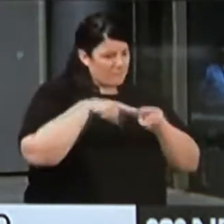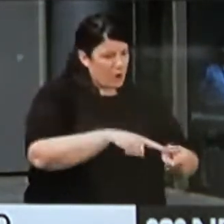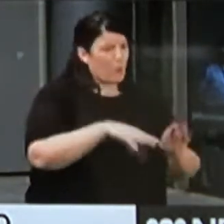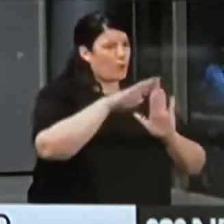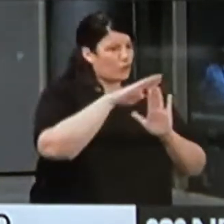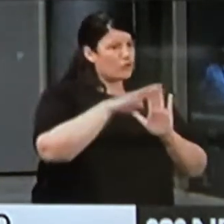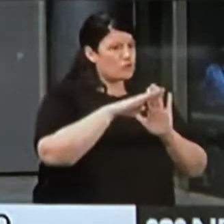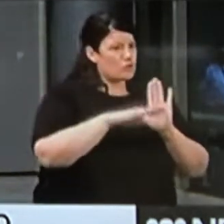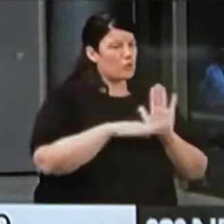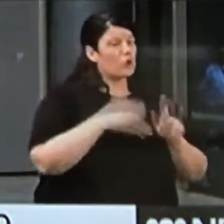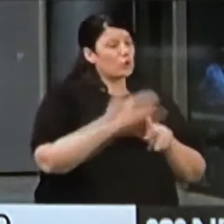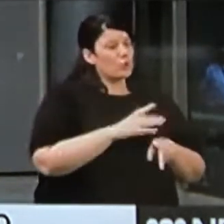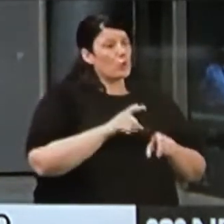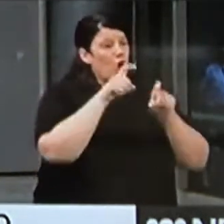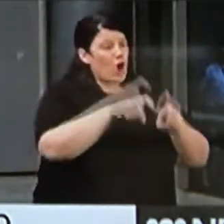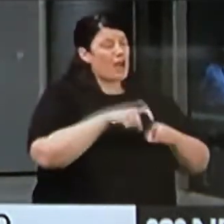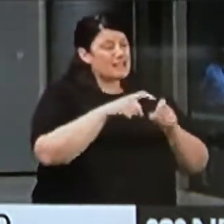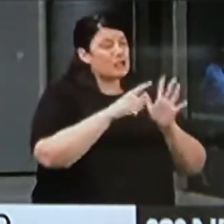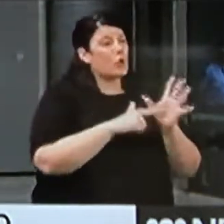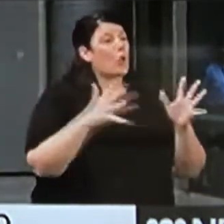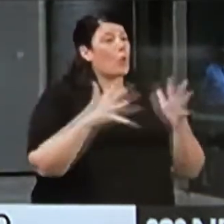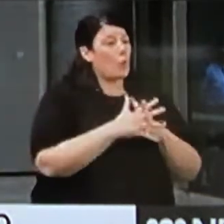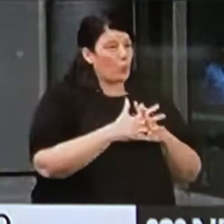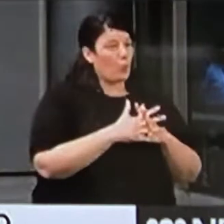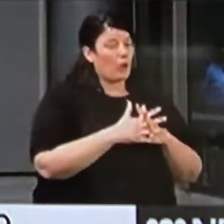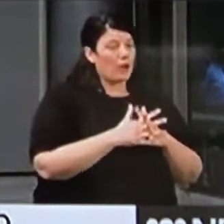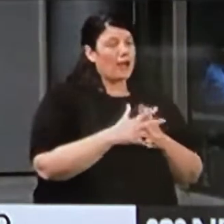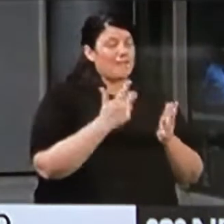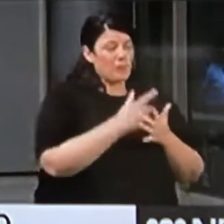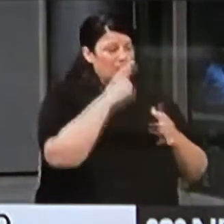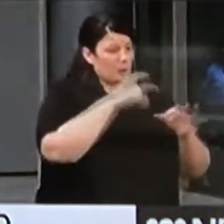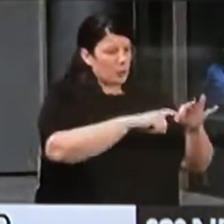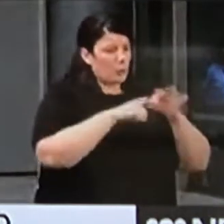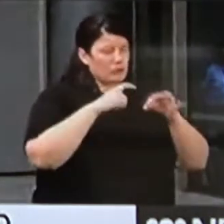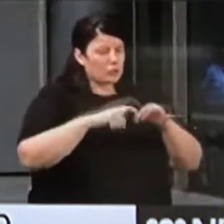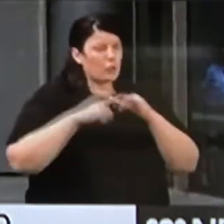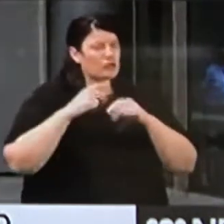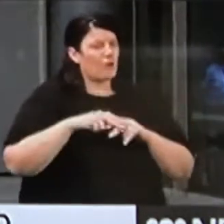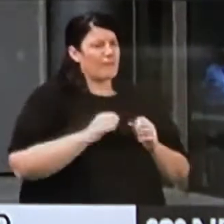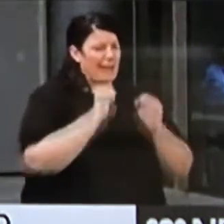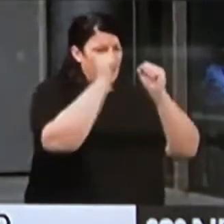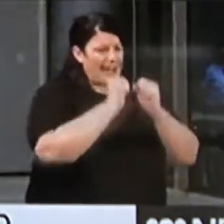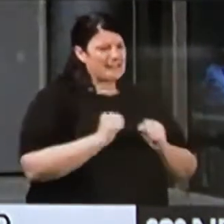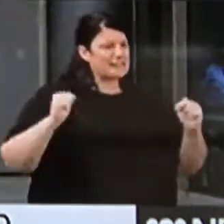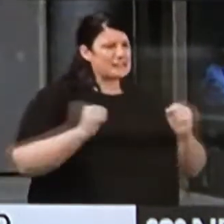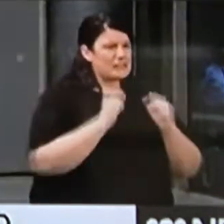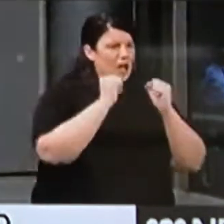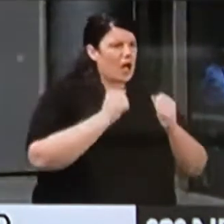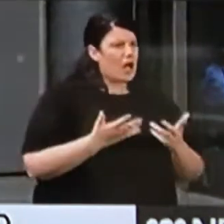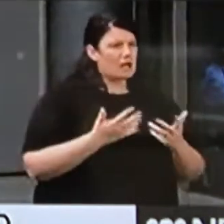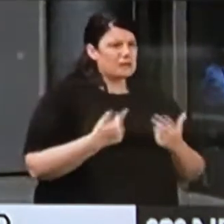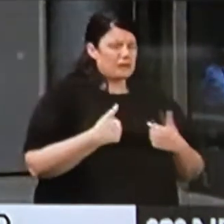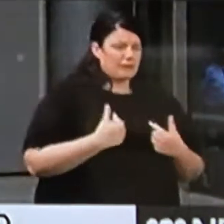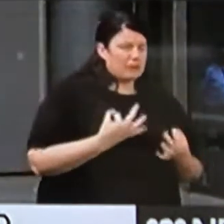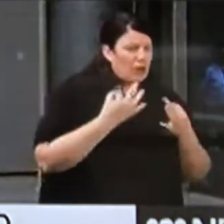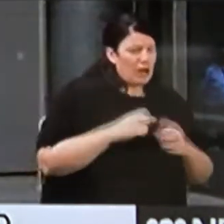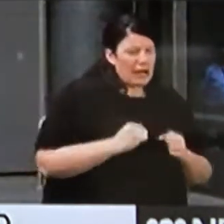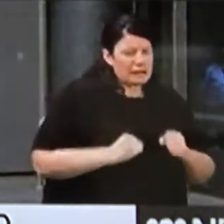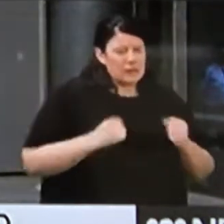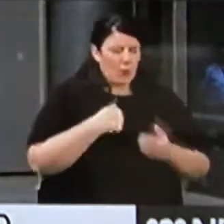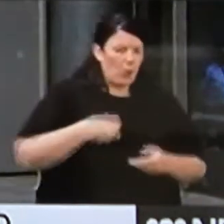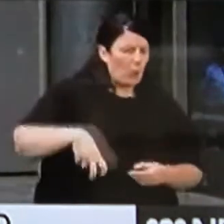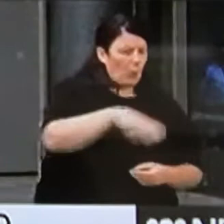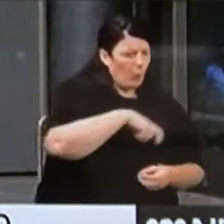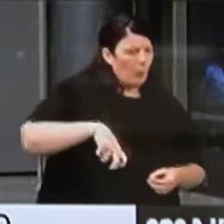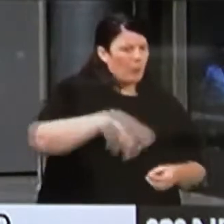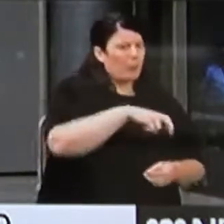this. In terms of the new isolation powers, there certainly lots of questions about exercise, and I get it, and we want people to be